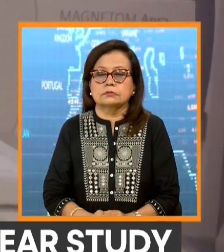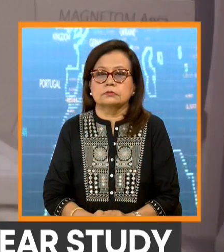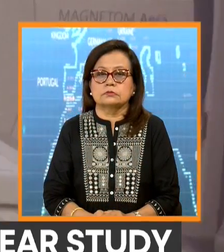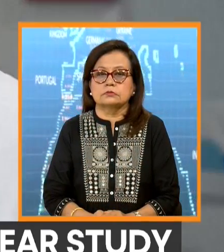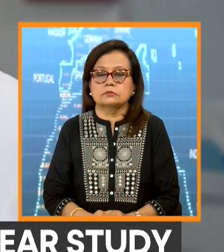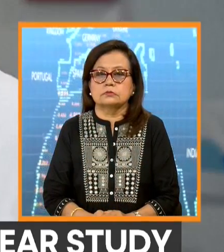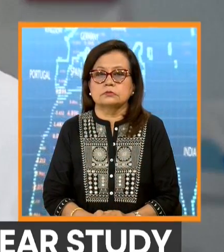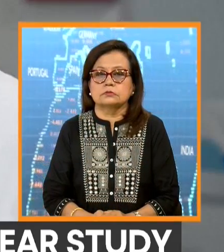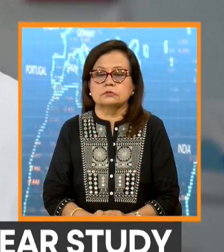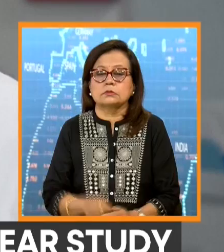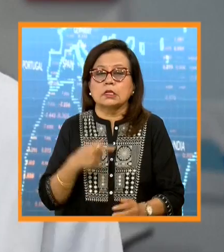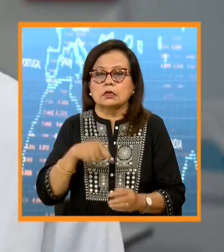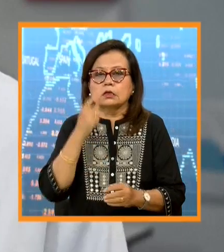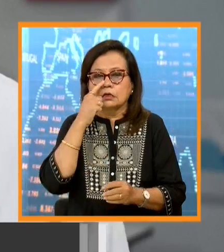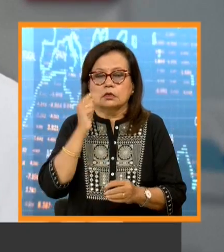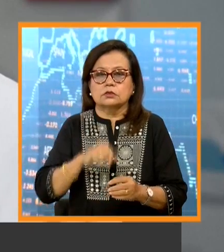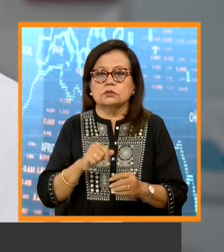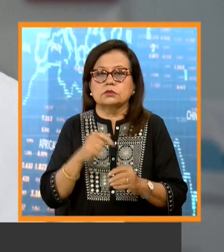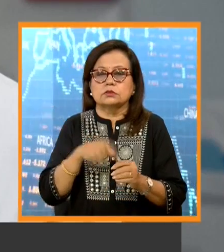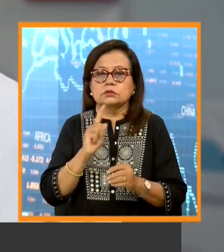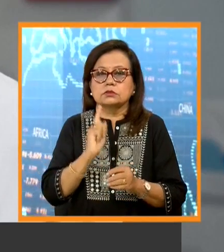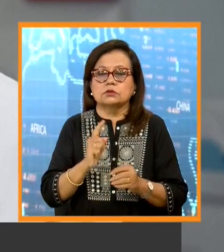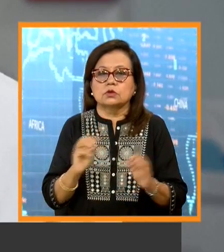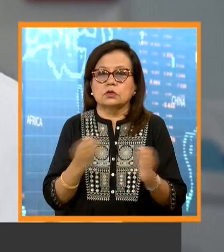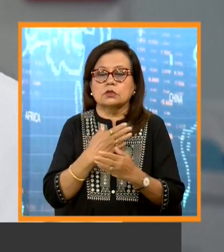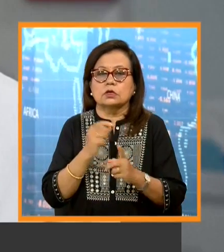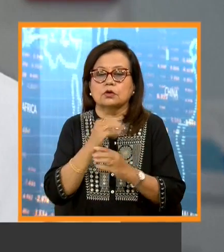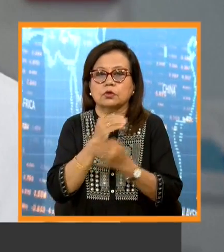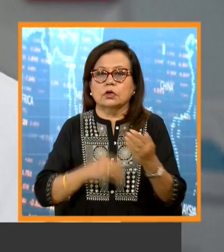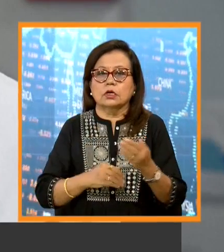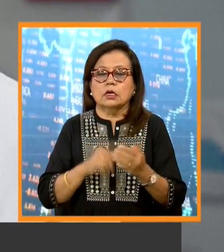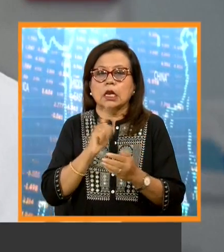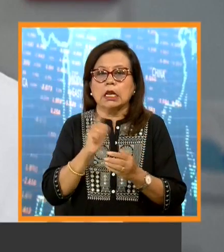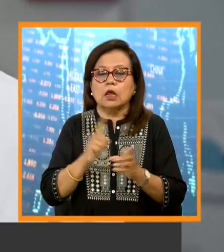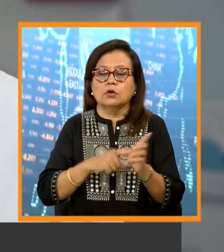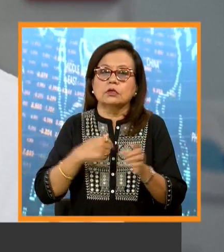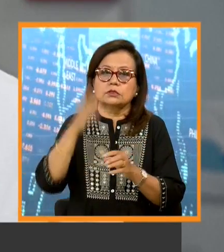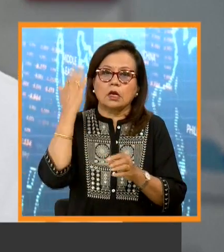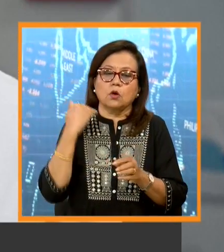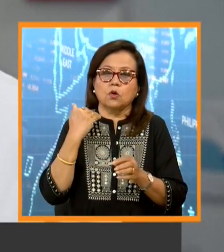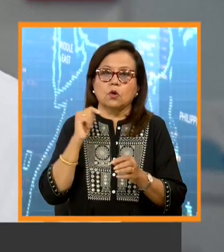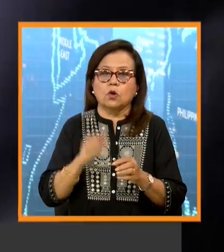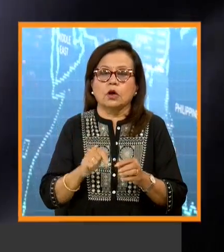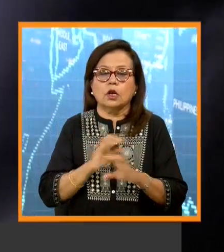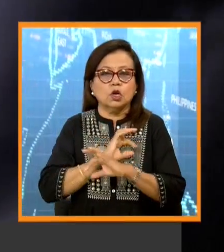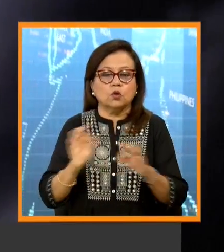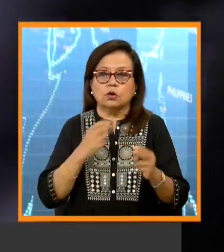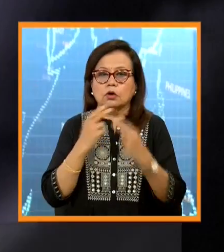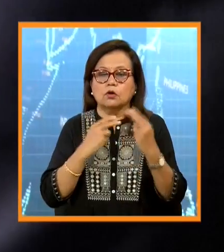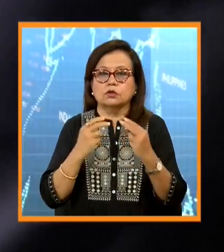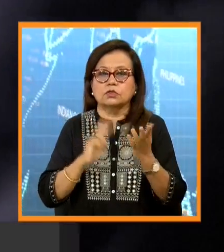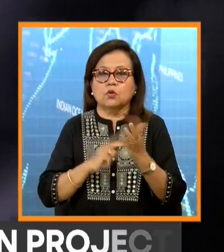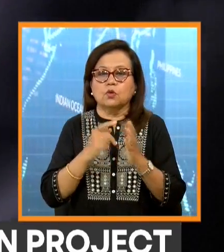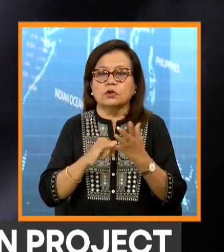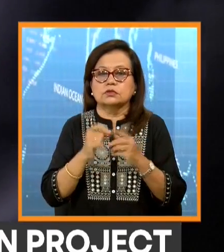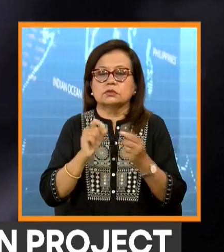This is a huge milestone for UK Biobank, because when we started the project 11 years ago, no one thought this was feasible.